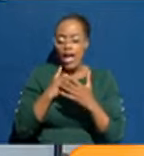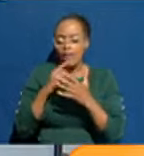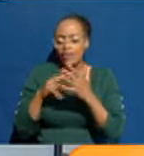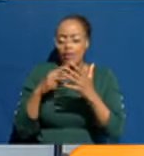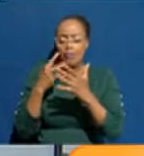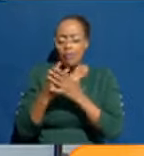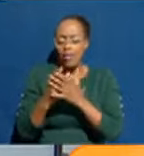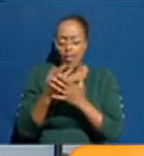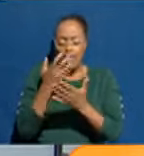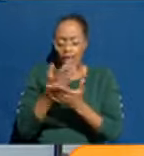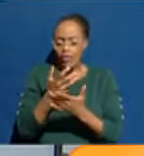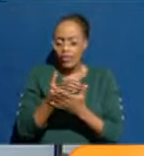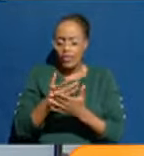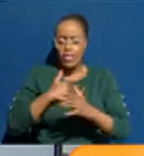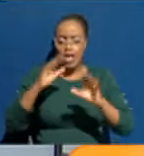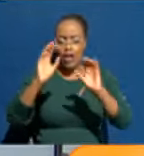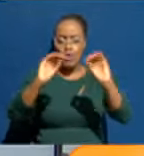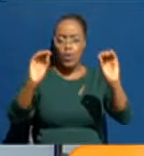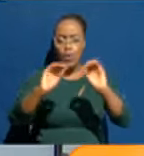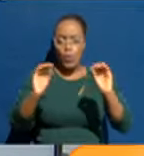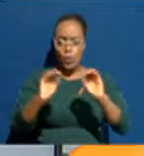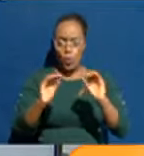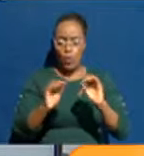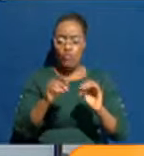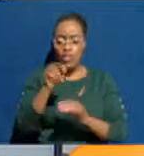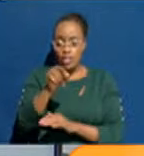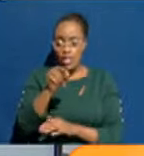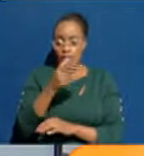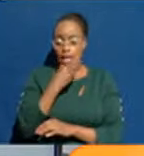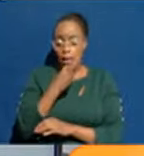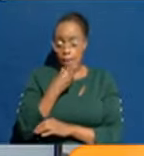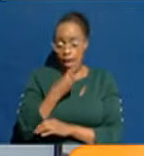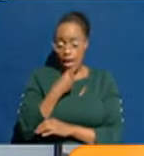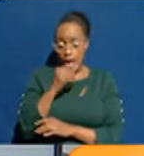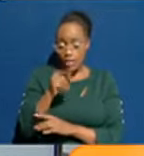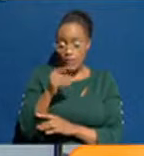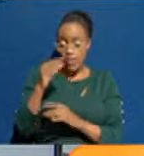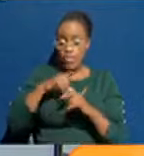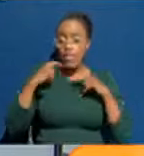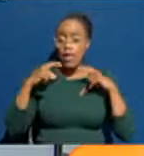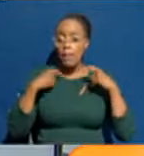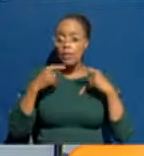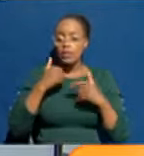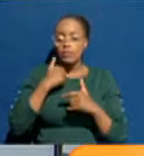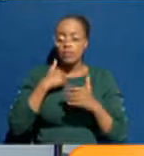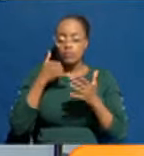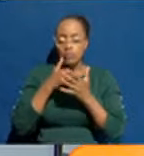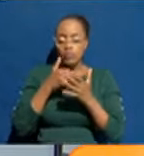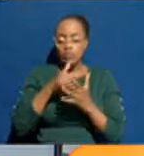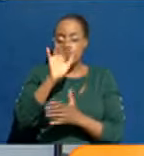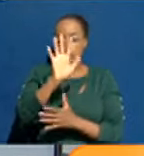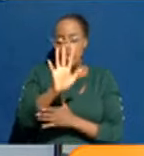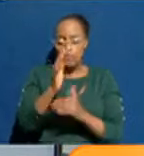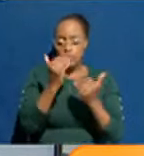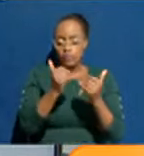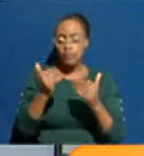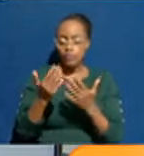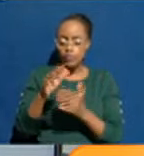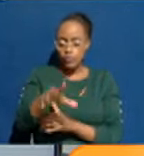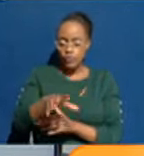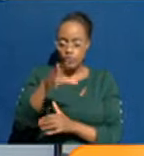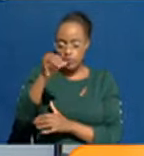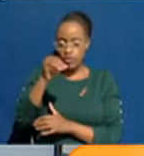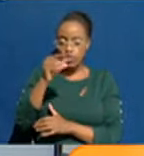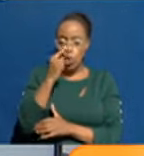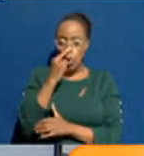to prove beyond reasonable doubt that the self-styled preacher was involved in the theft of 5 minors who were found at his residential